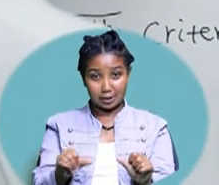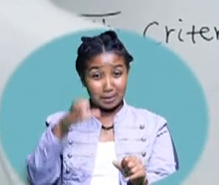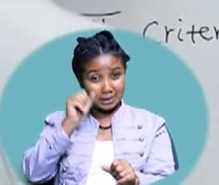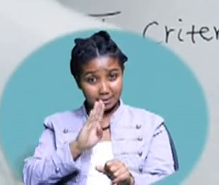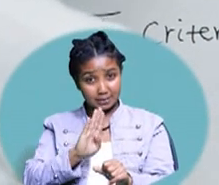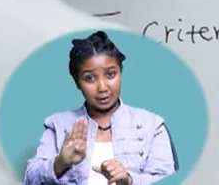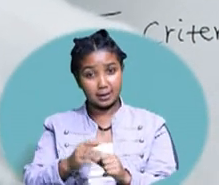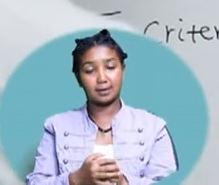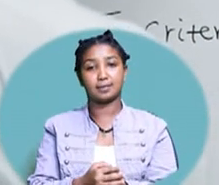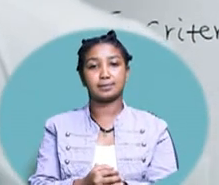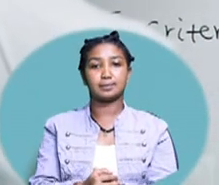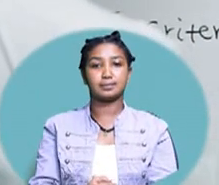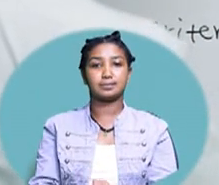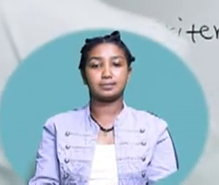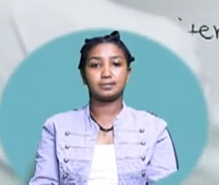must be